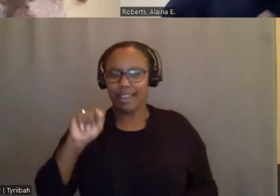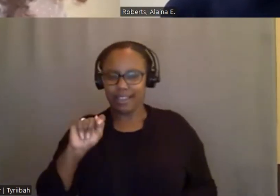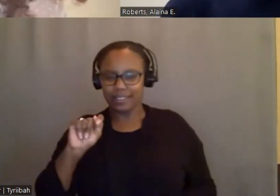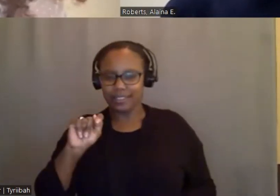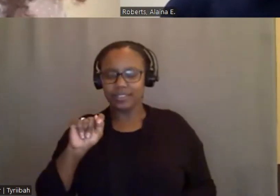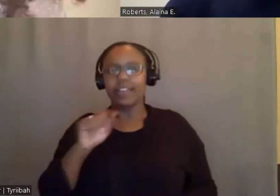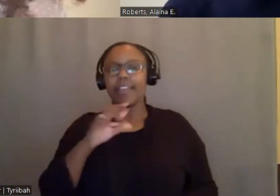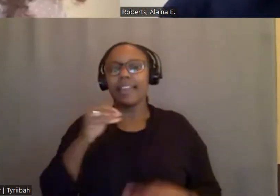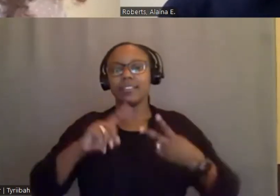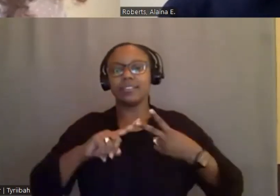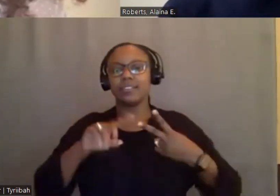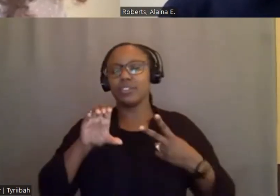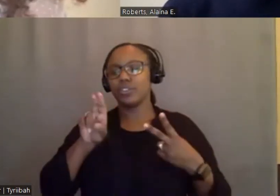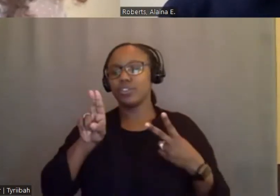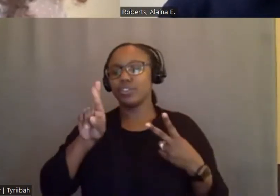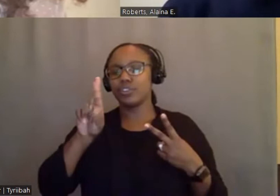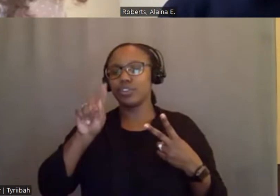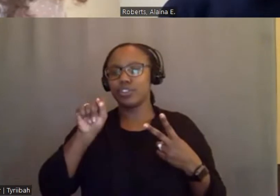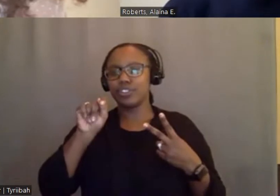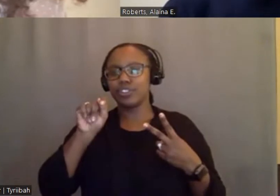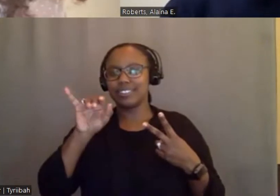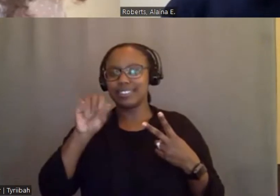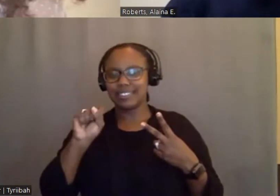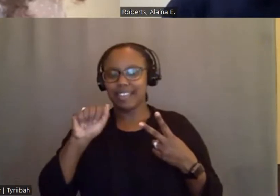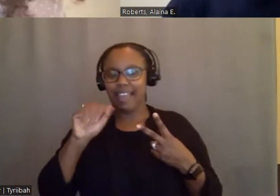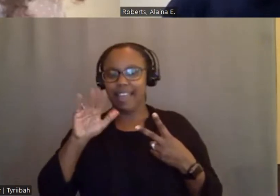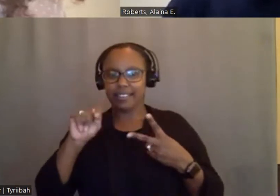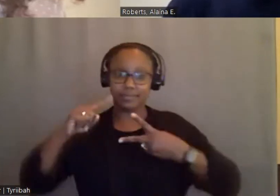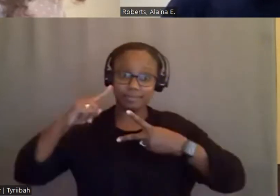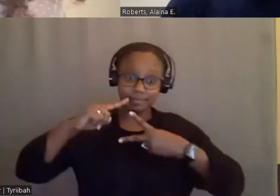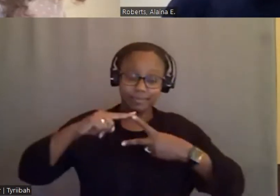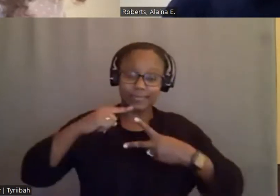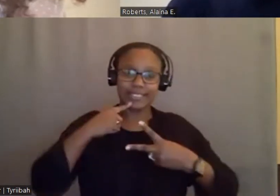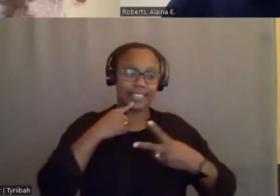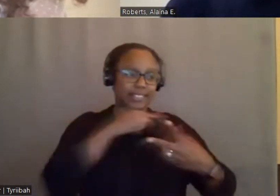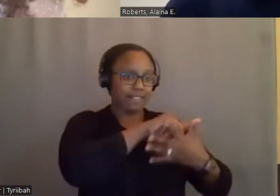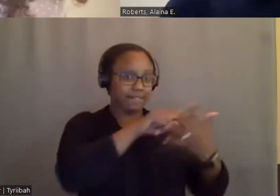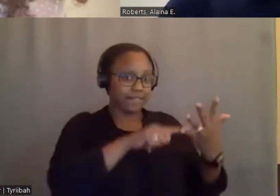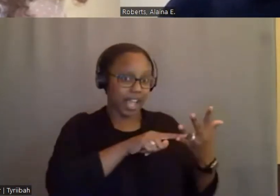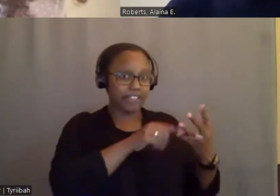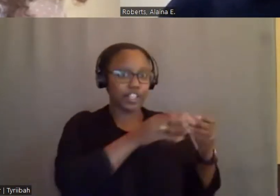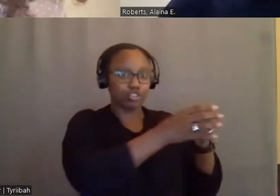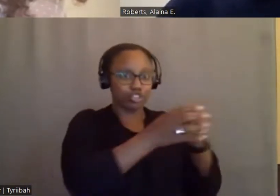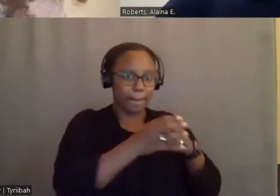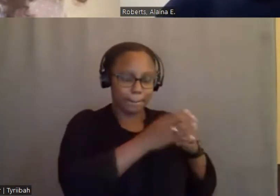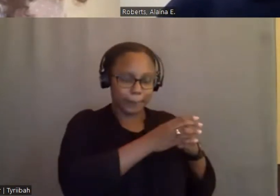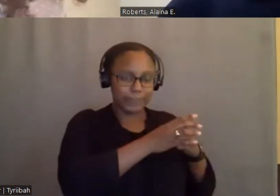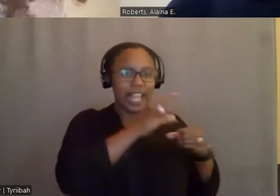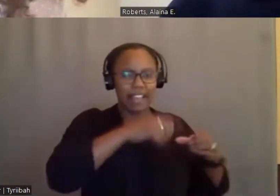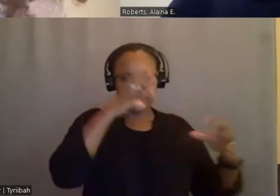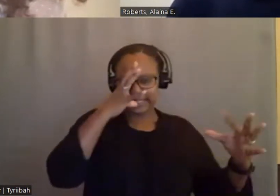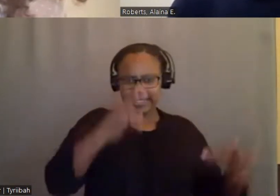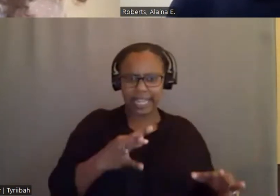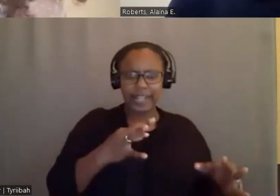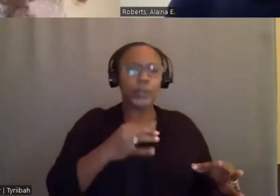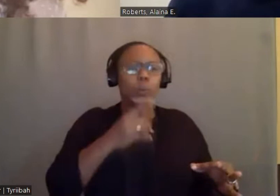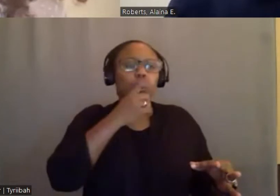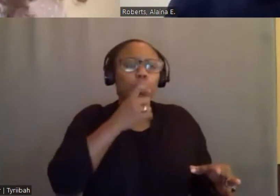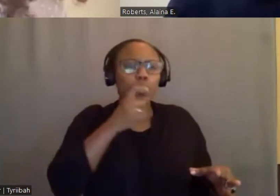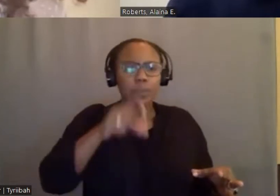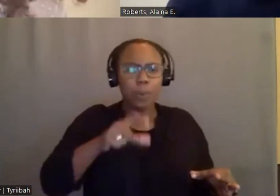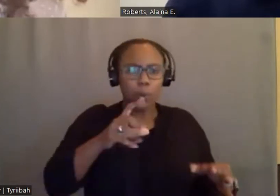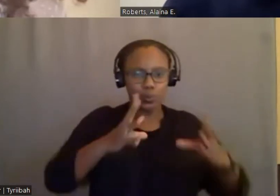Act. And so the Dawes legislation says that these five slave-owning tribes have to determine who all these people who are supposed to get this